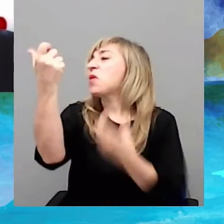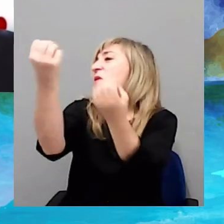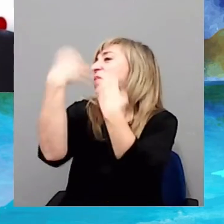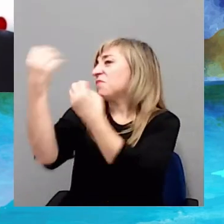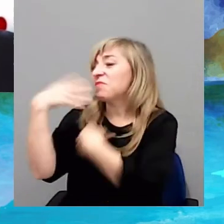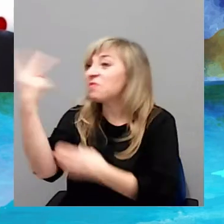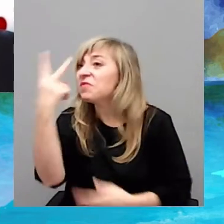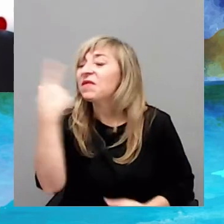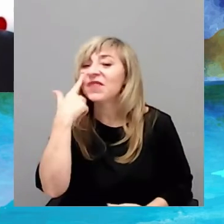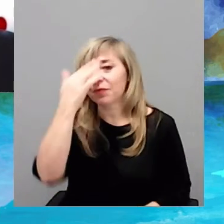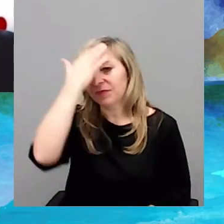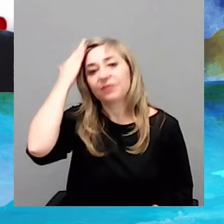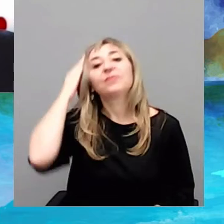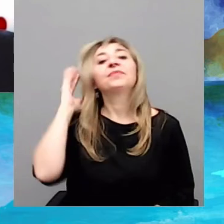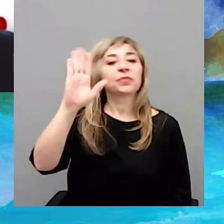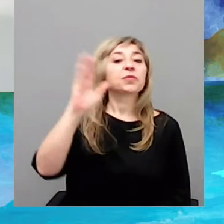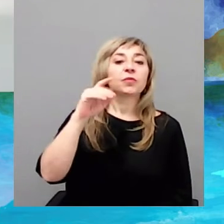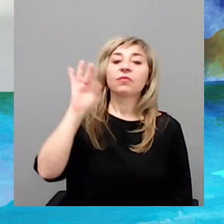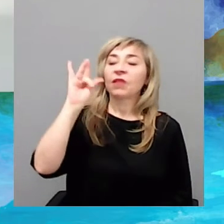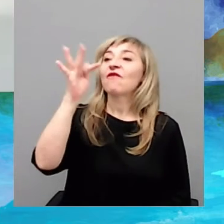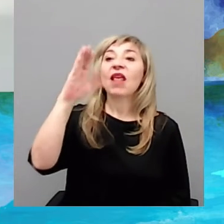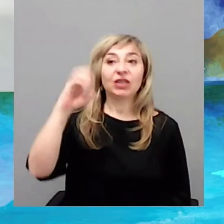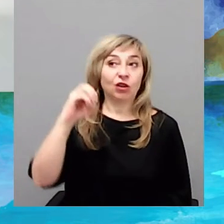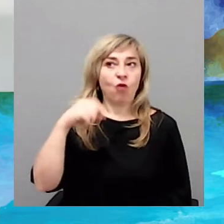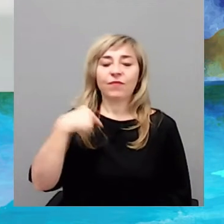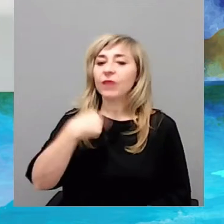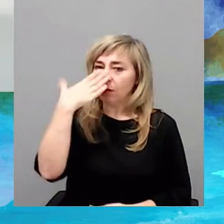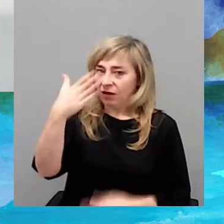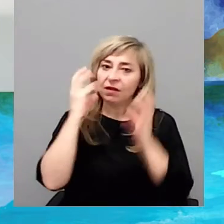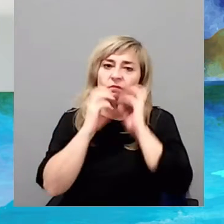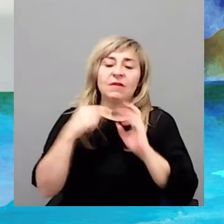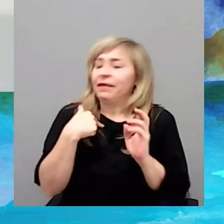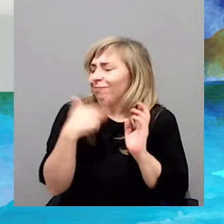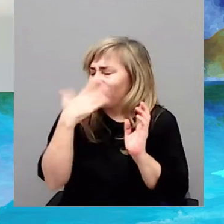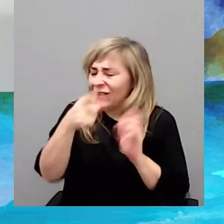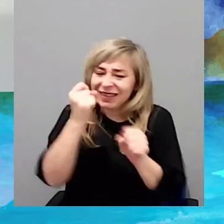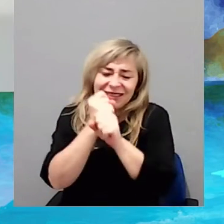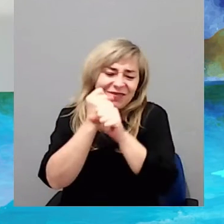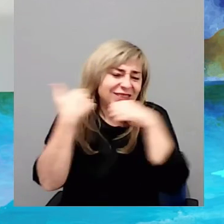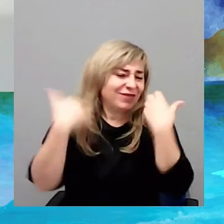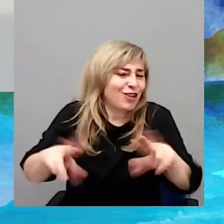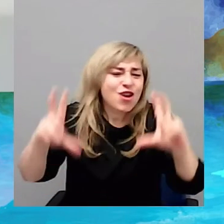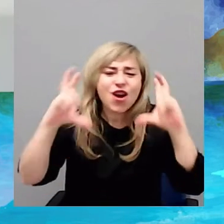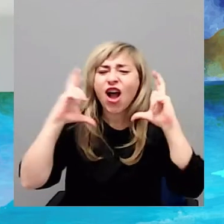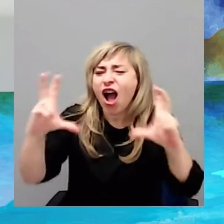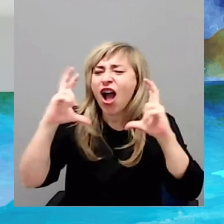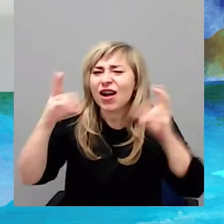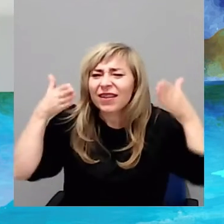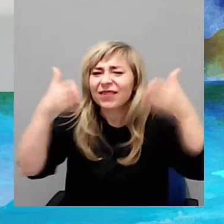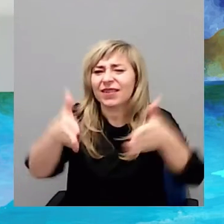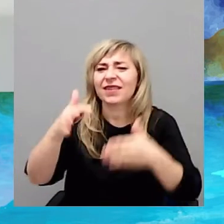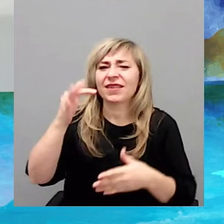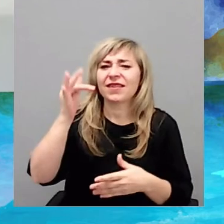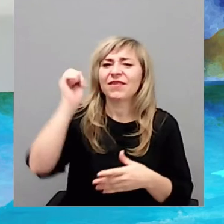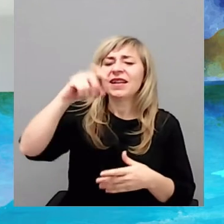Guillermo. Sí, igual. Hay un curro Yes, well, gigantesco, it's igual the que os same. pasará, There's bueno, pasará a todas y a todo, uh, de fundraising, de buscar a lot